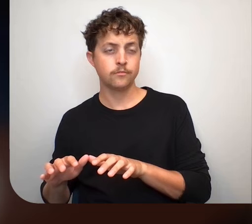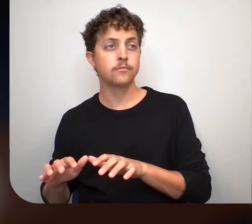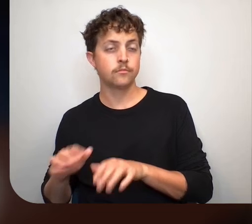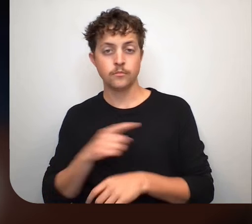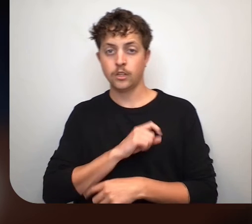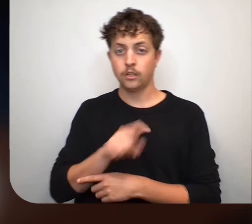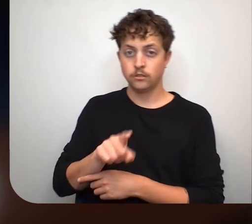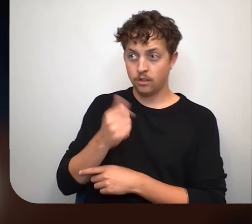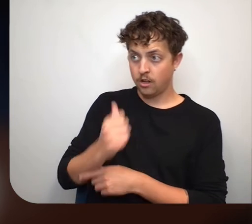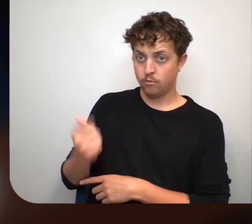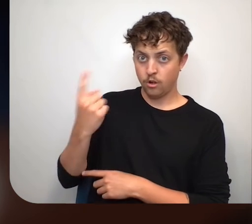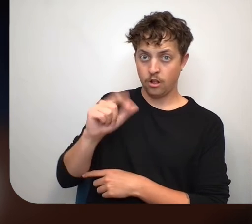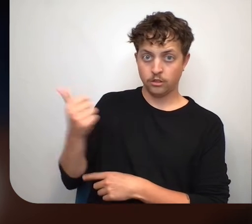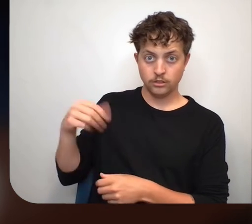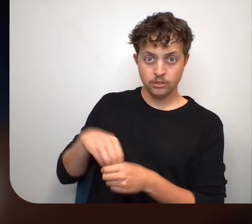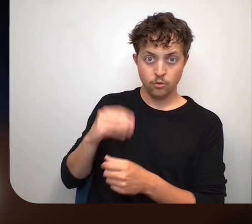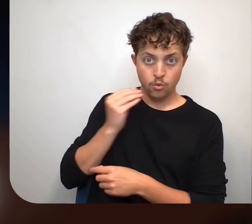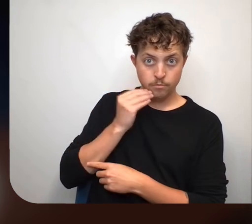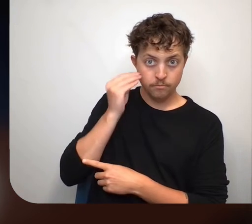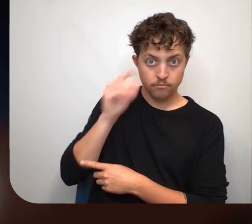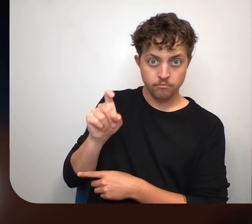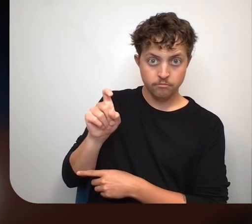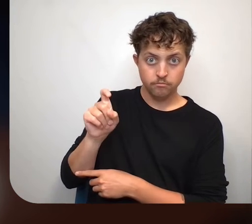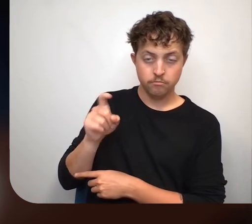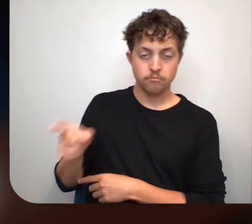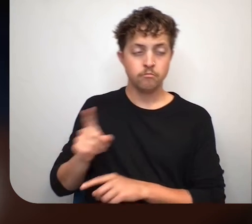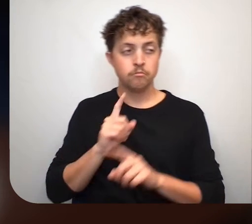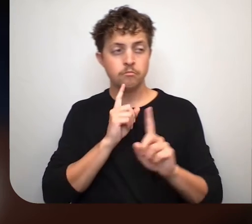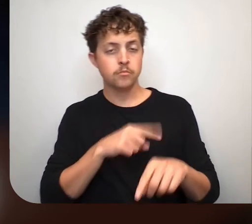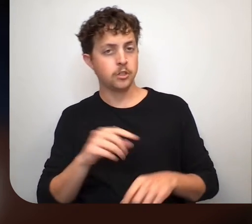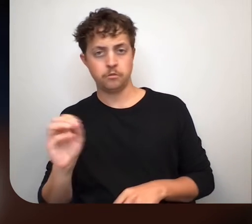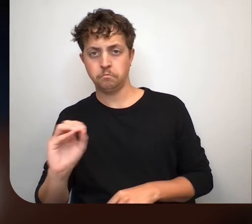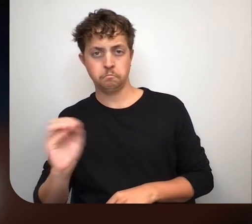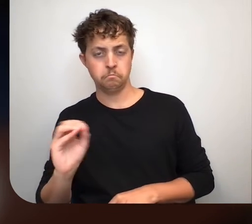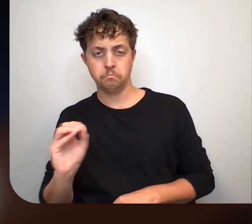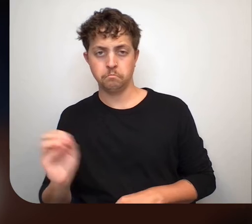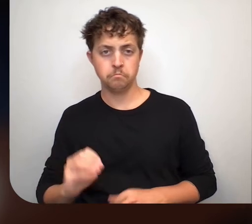Is there anyone else at home? You reply, no.